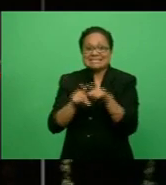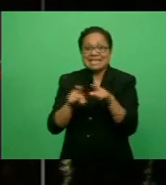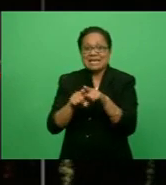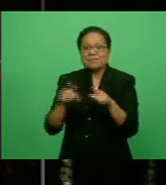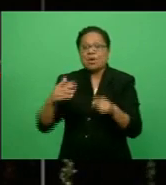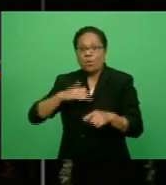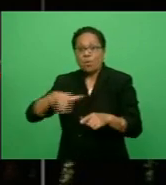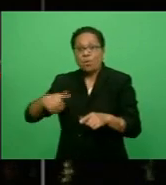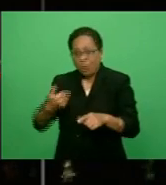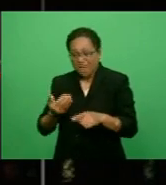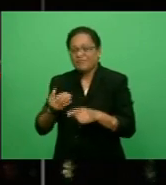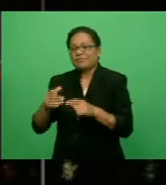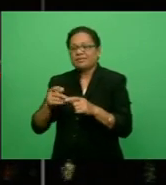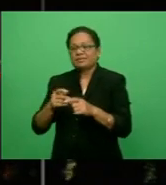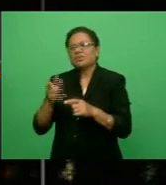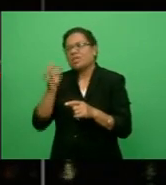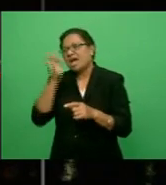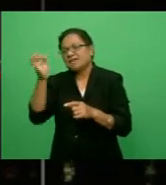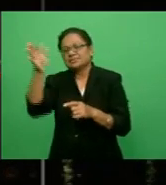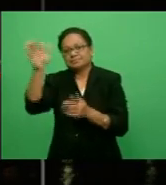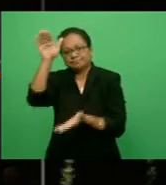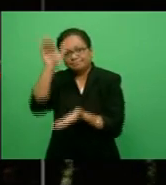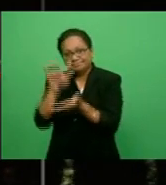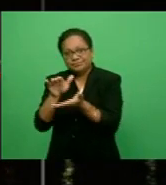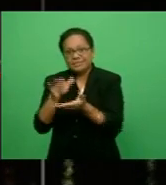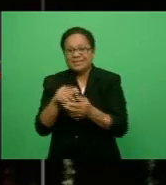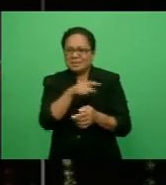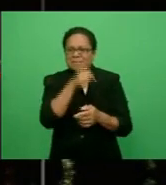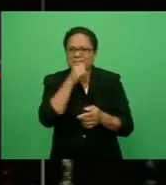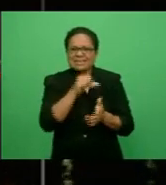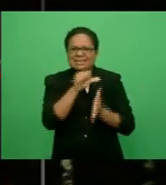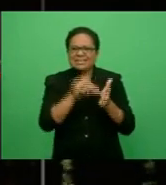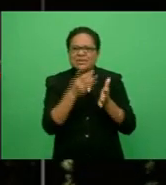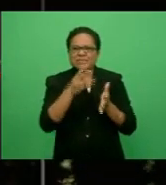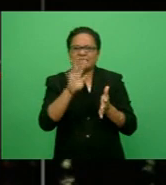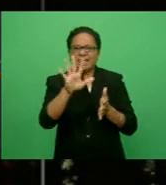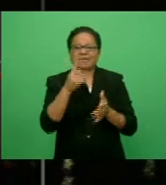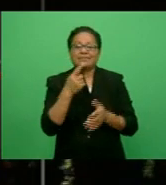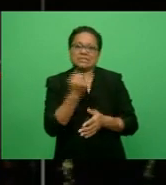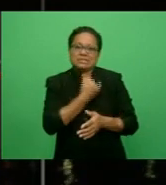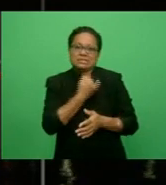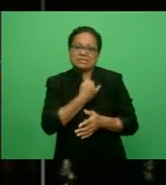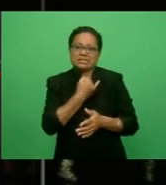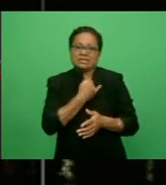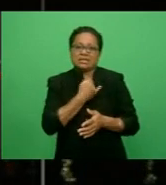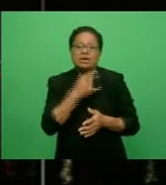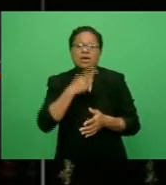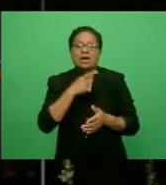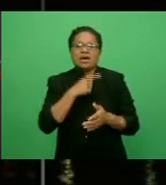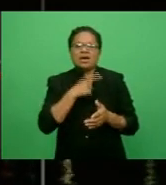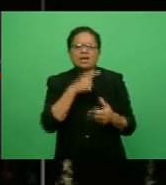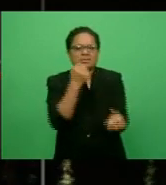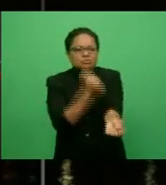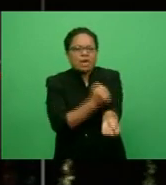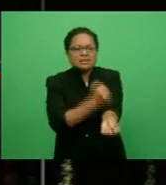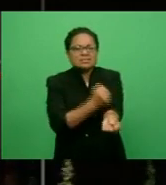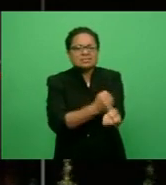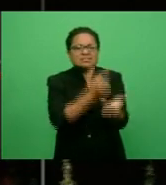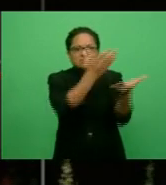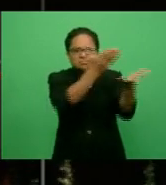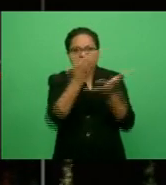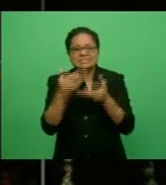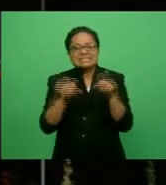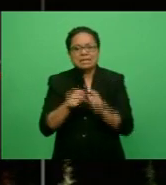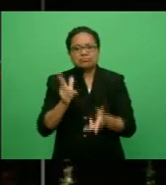acquittal on similar charges. The 45-year-old was found guilty of two counts of importing an illicit drug and being in possession of